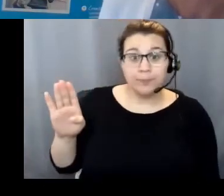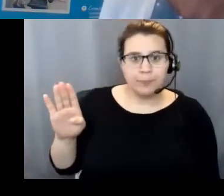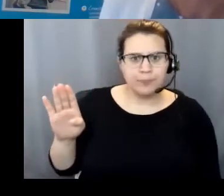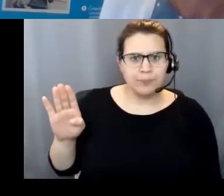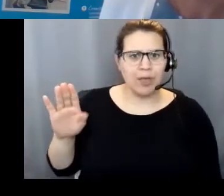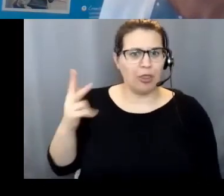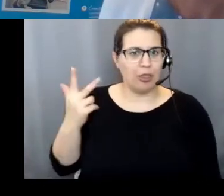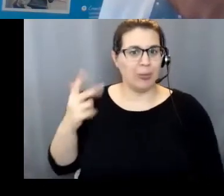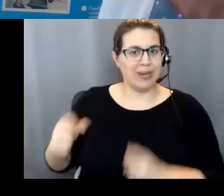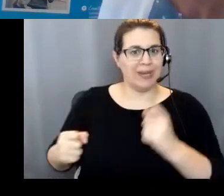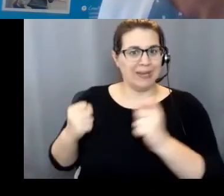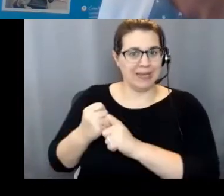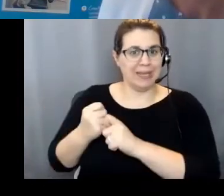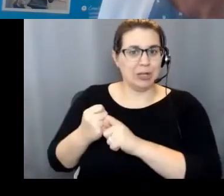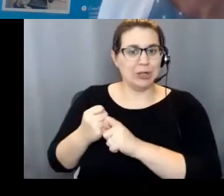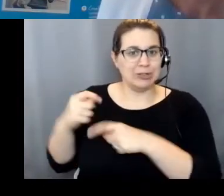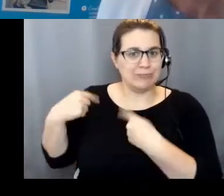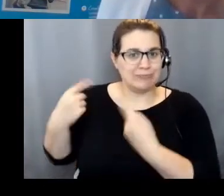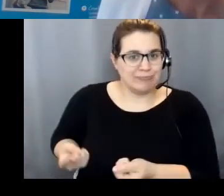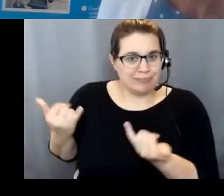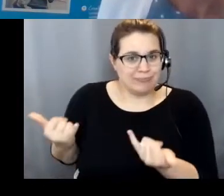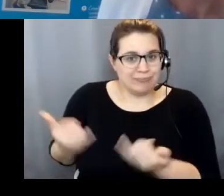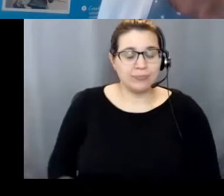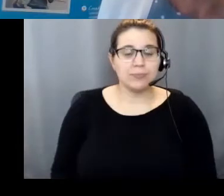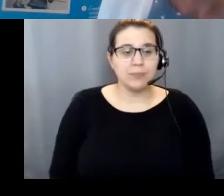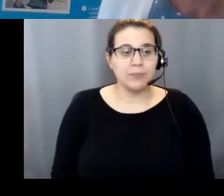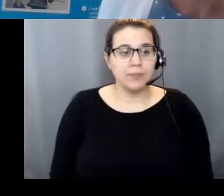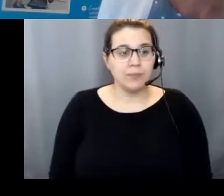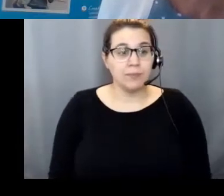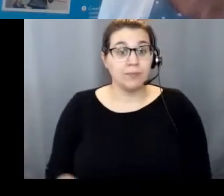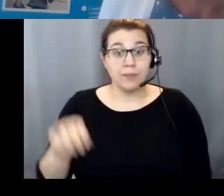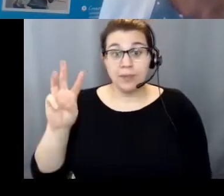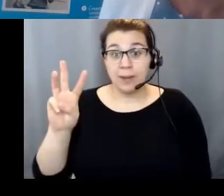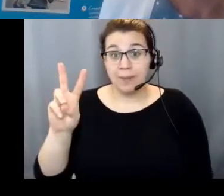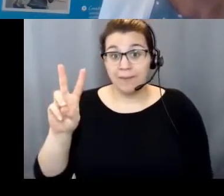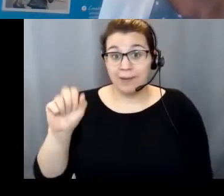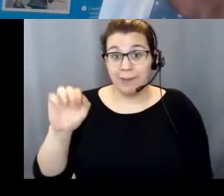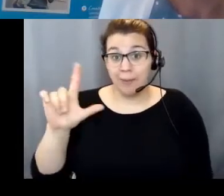anniversary early this year. So WVABLE is offered to the